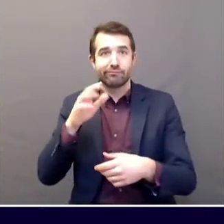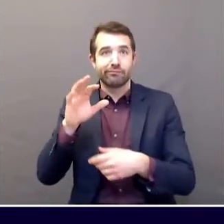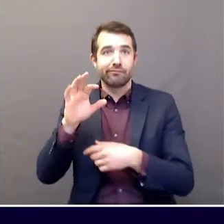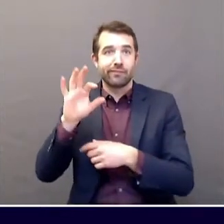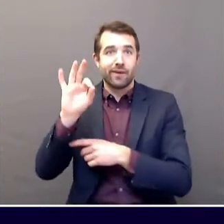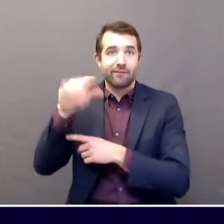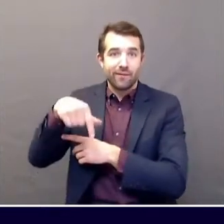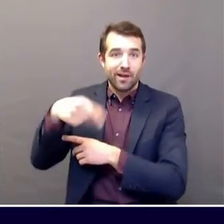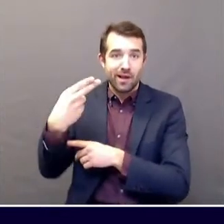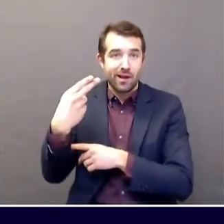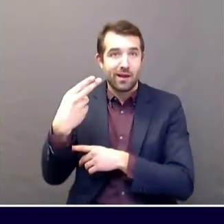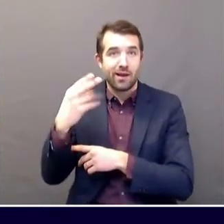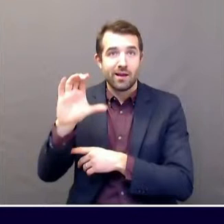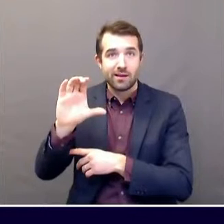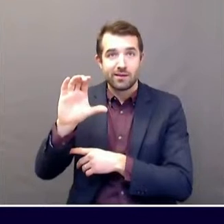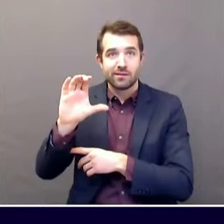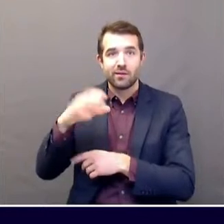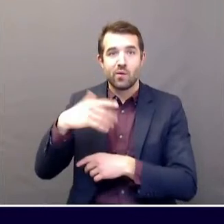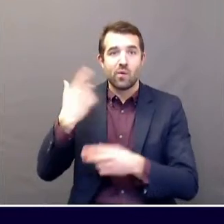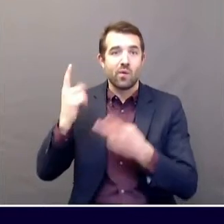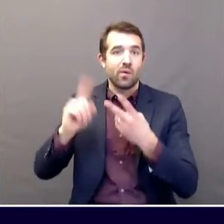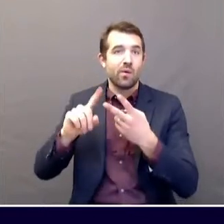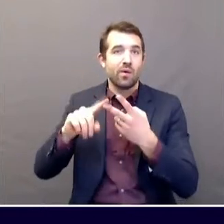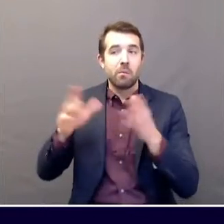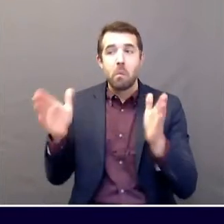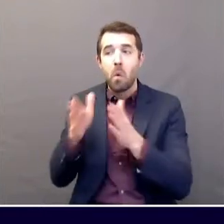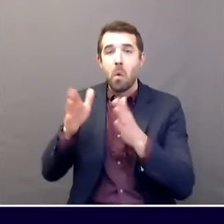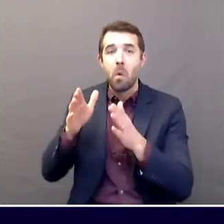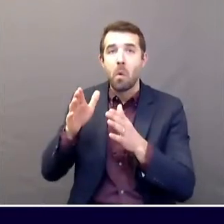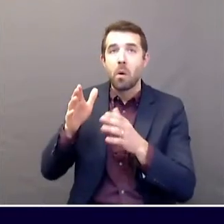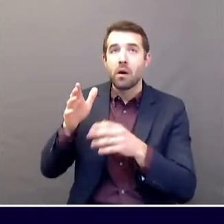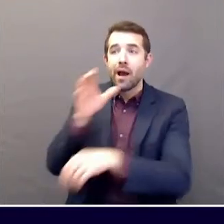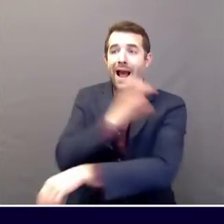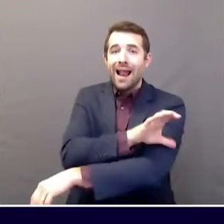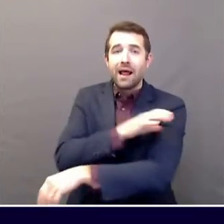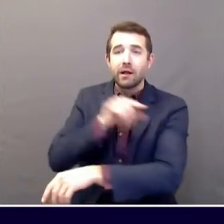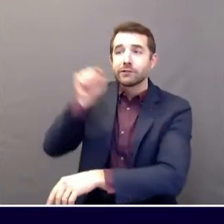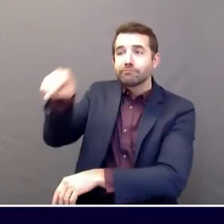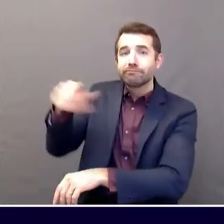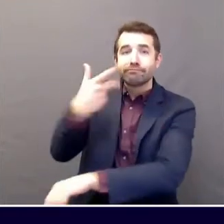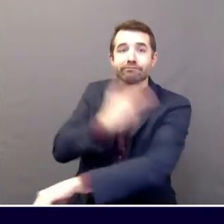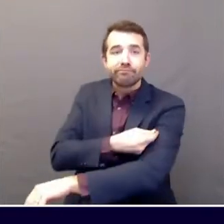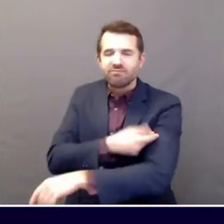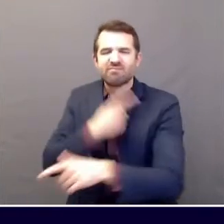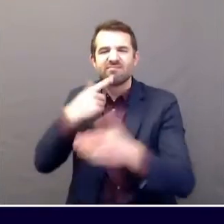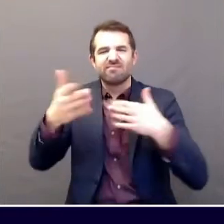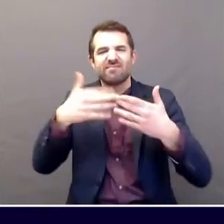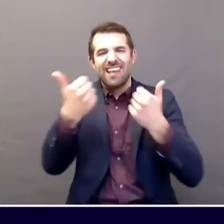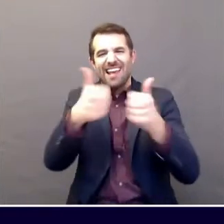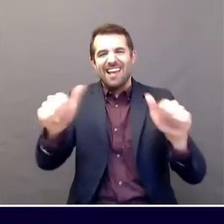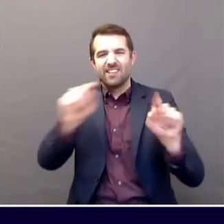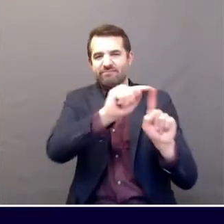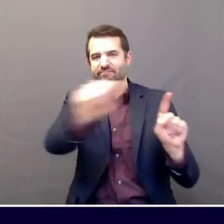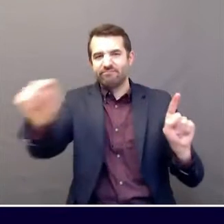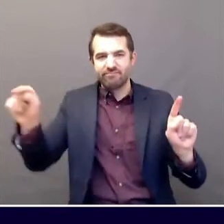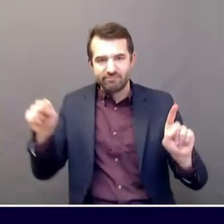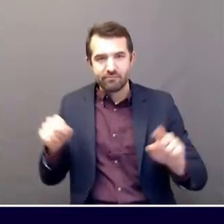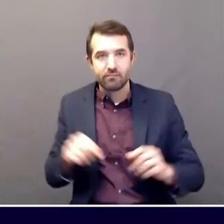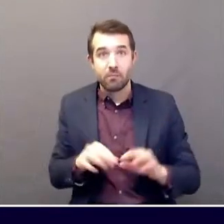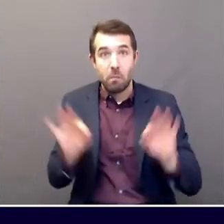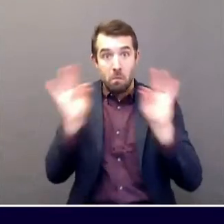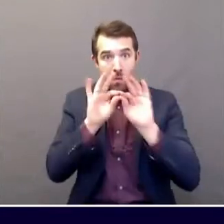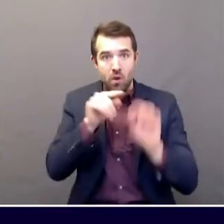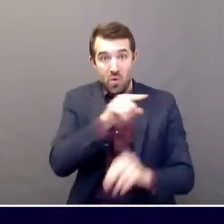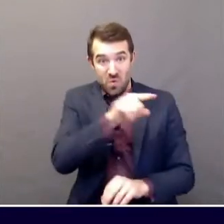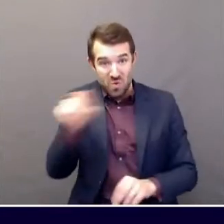sometime next week. I would ask everyone to bear two things in mind. The first is to please be patient. Large scale vaccination is